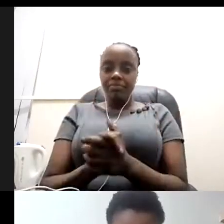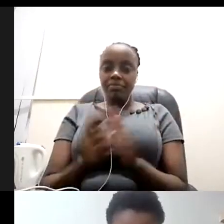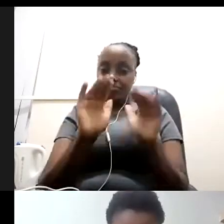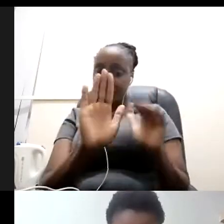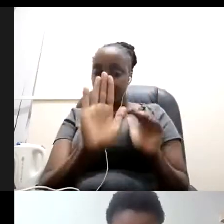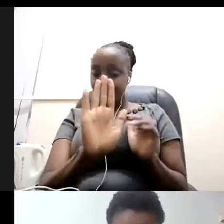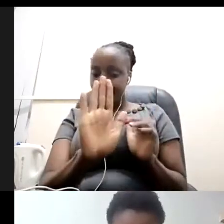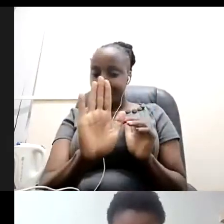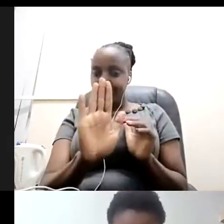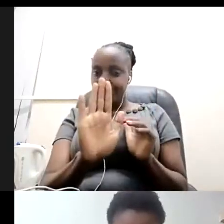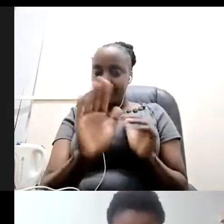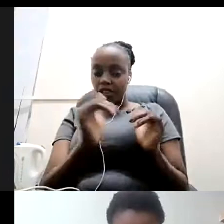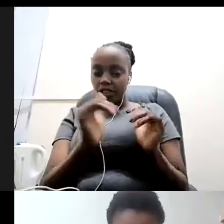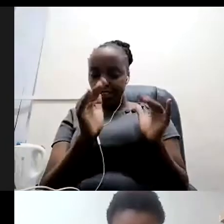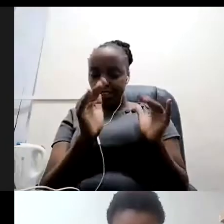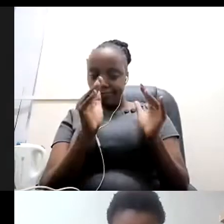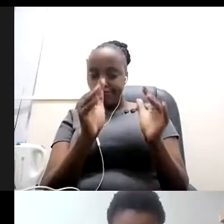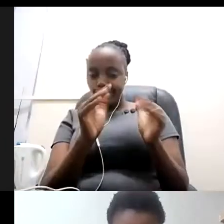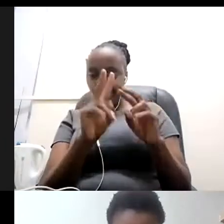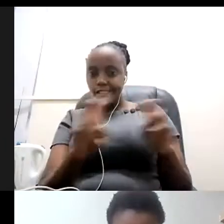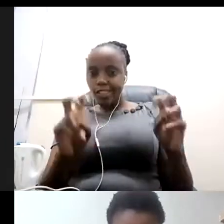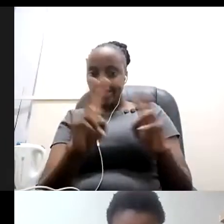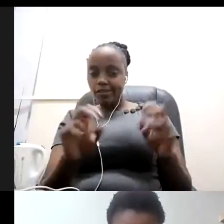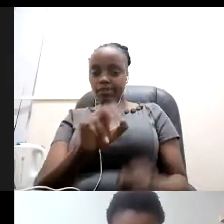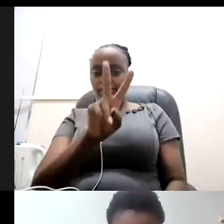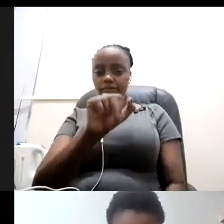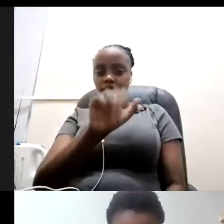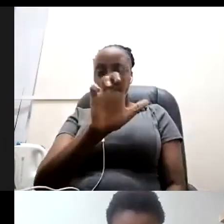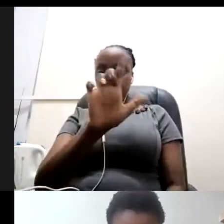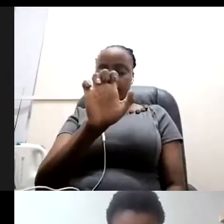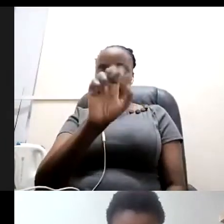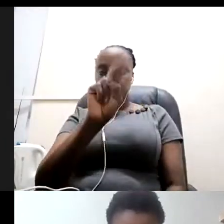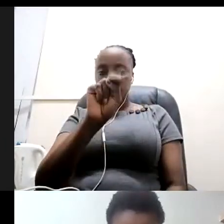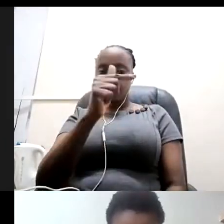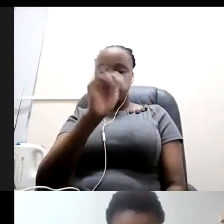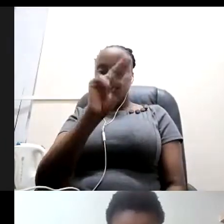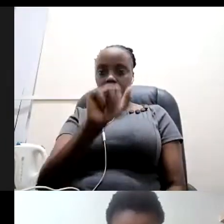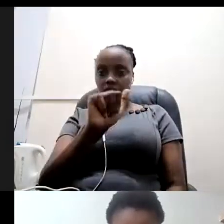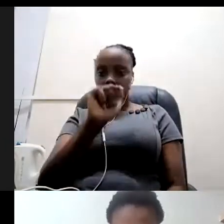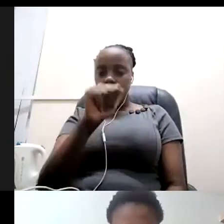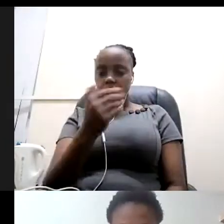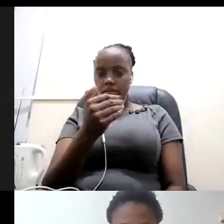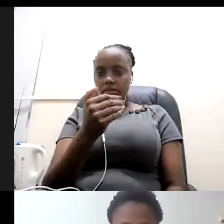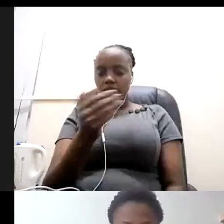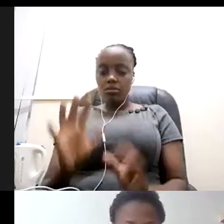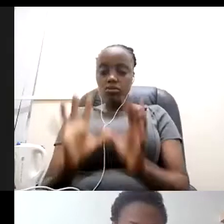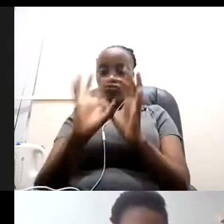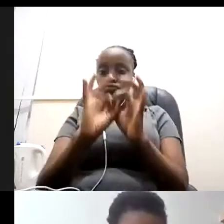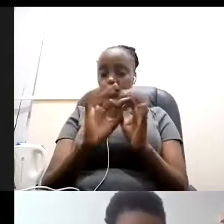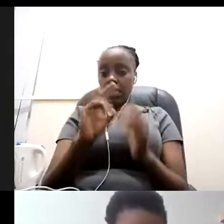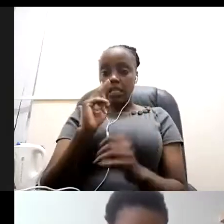to propose the following, Jasmine. Valentina, maybe if you could go on the English channel to see.